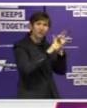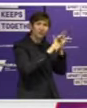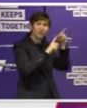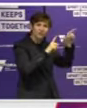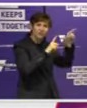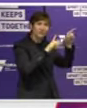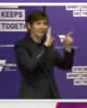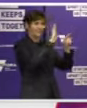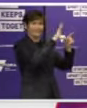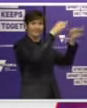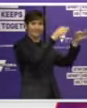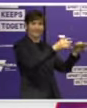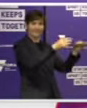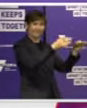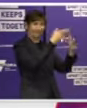I think